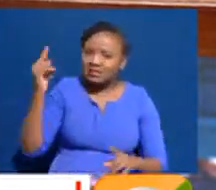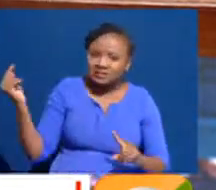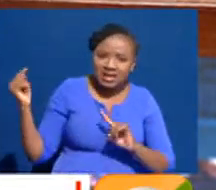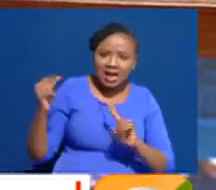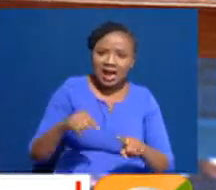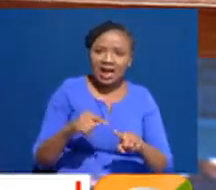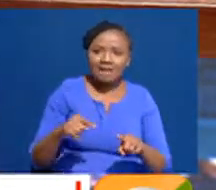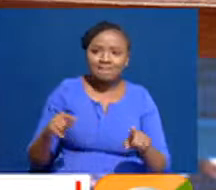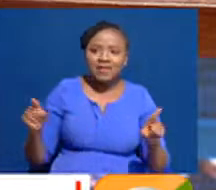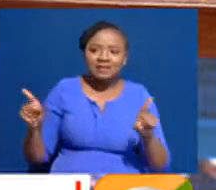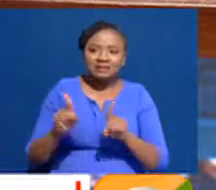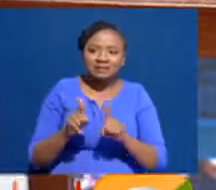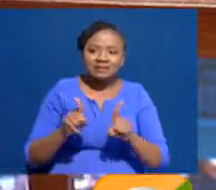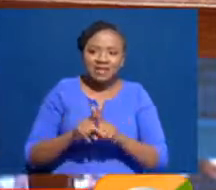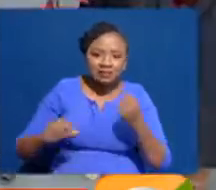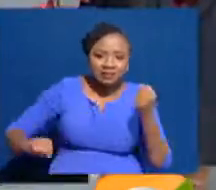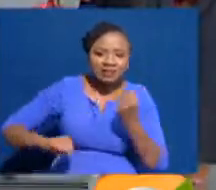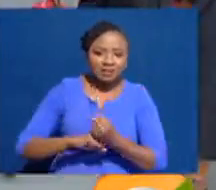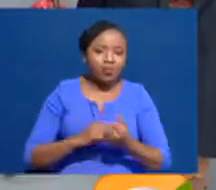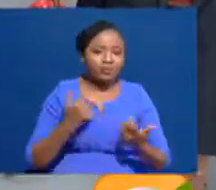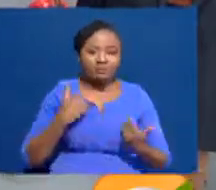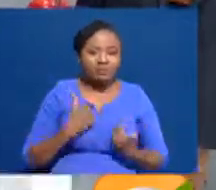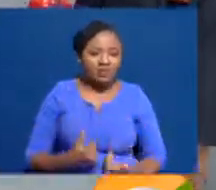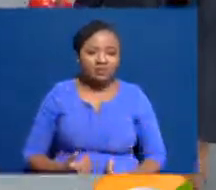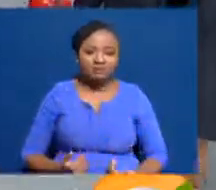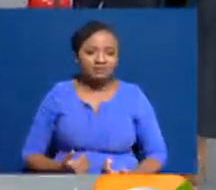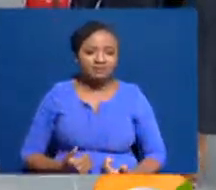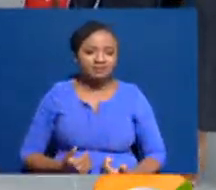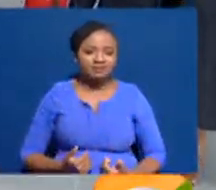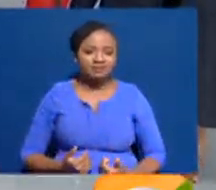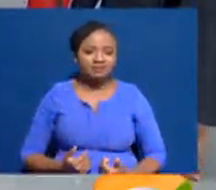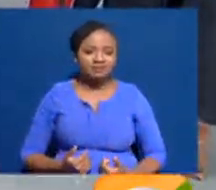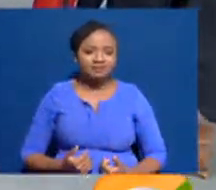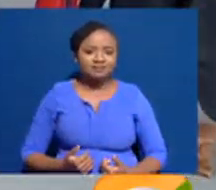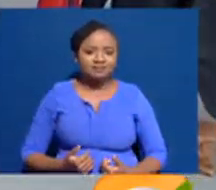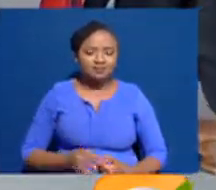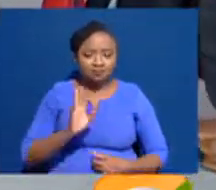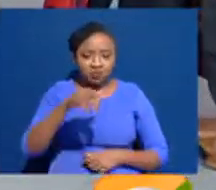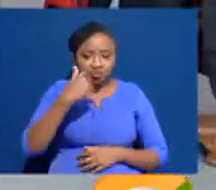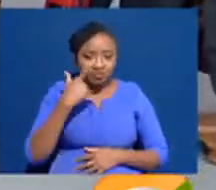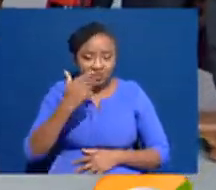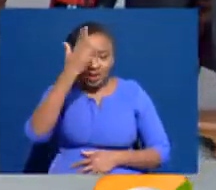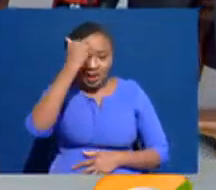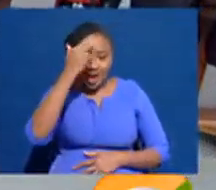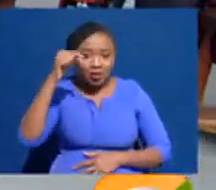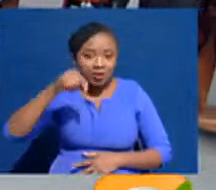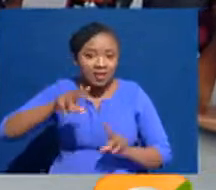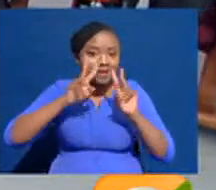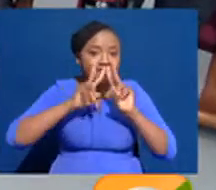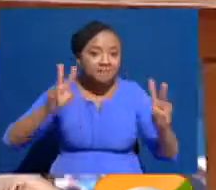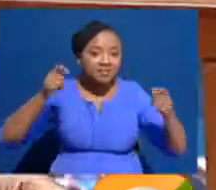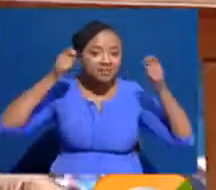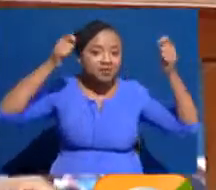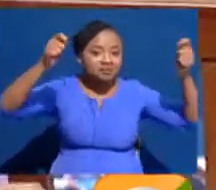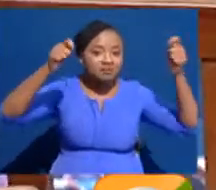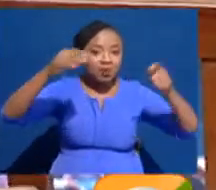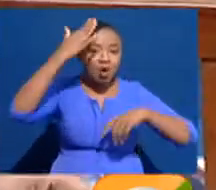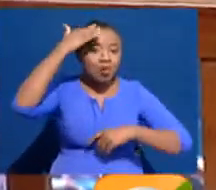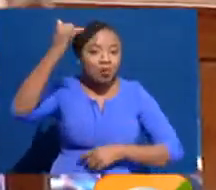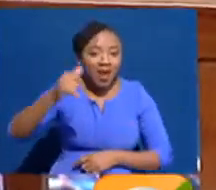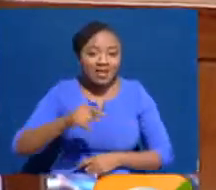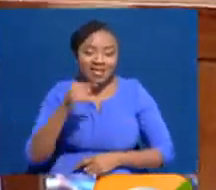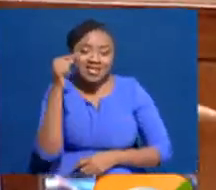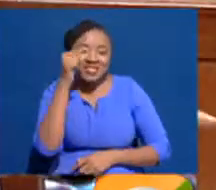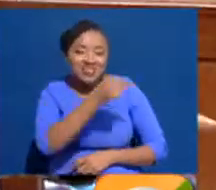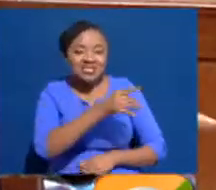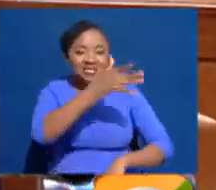out of the town. So what was wrong? I mean, how come it was peaceful in Narok? So for him, it was peaceful because this illegitimate regime